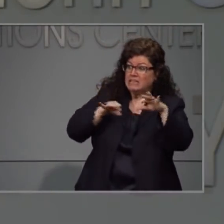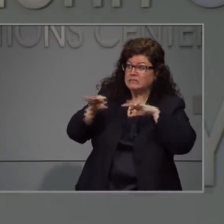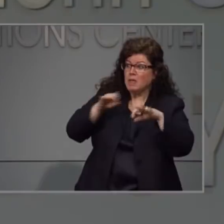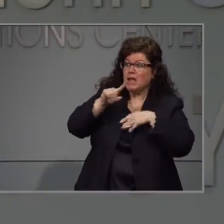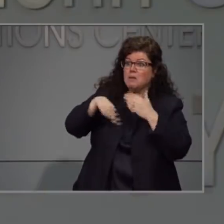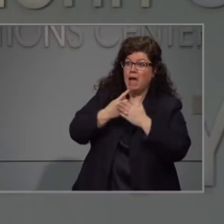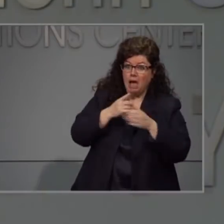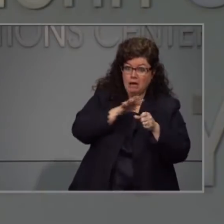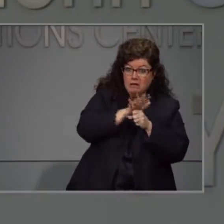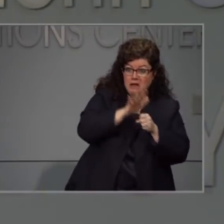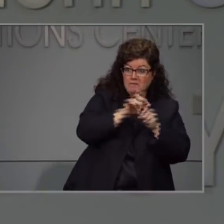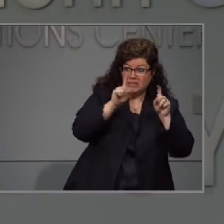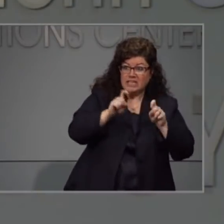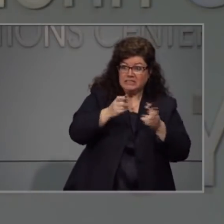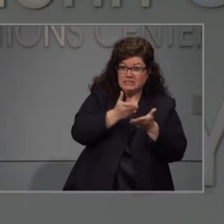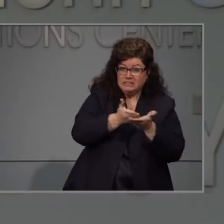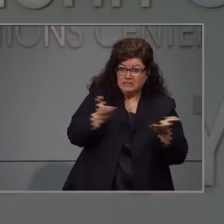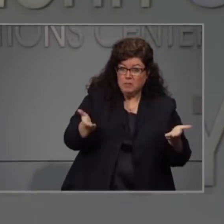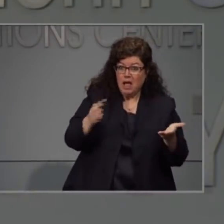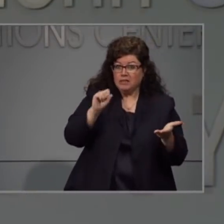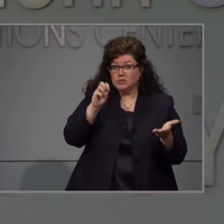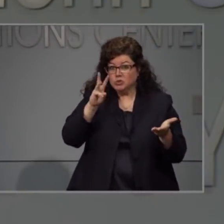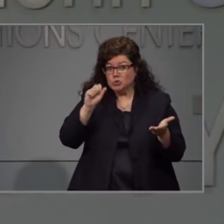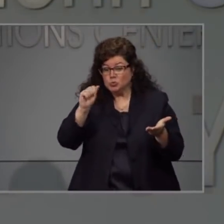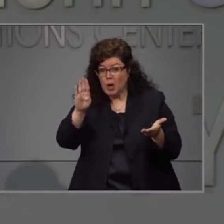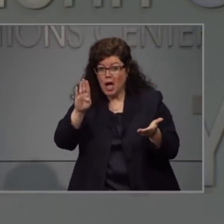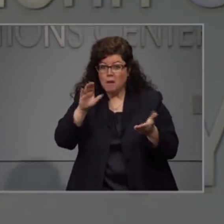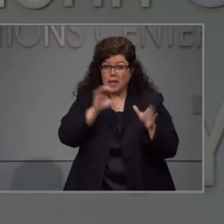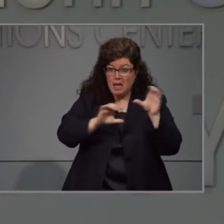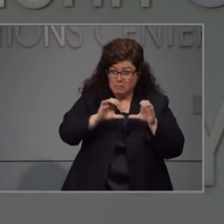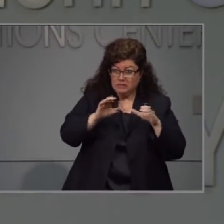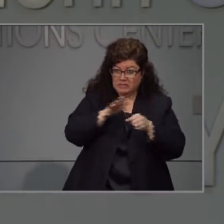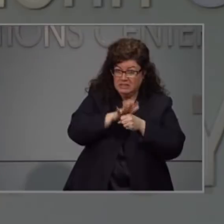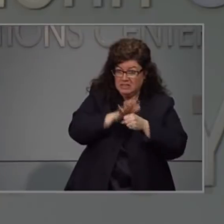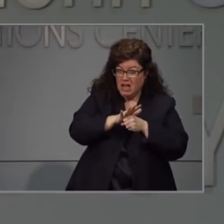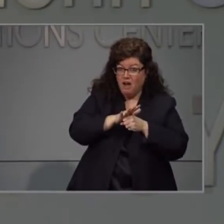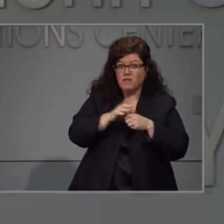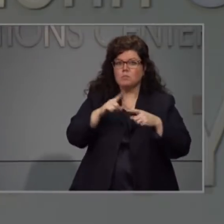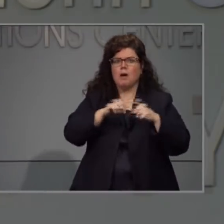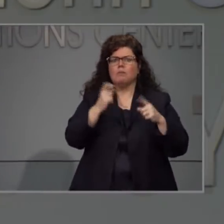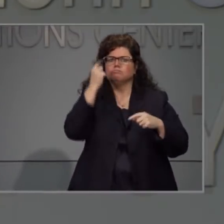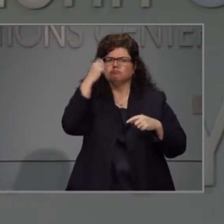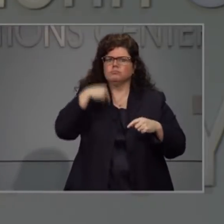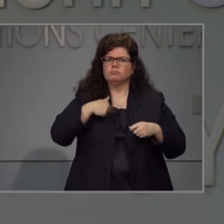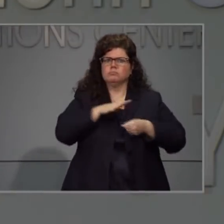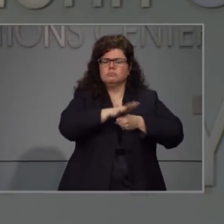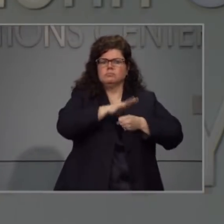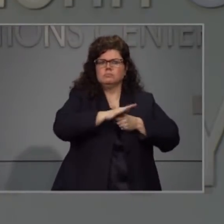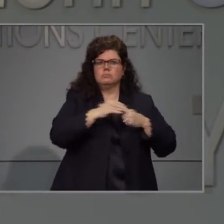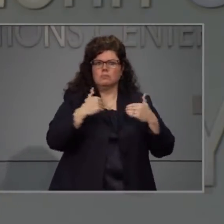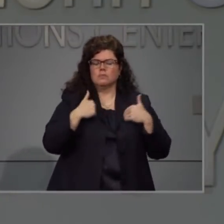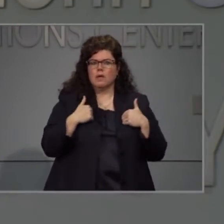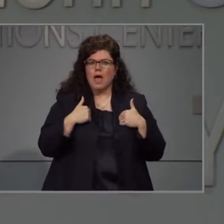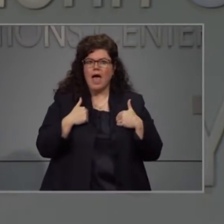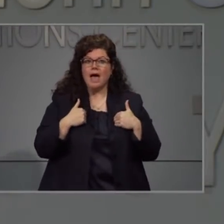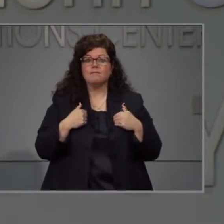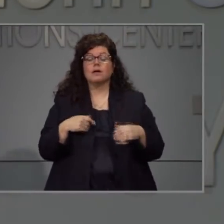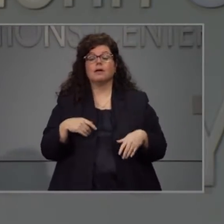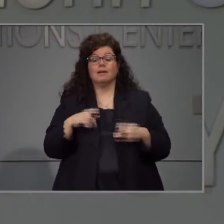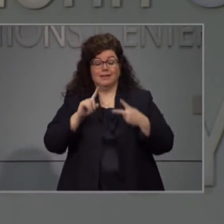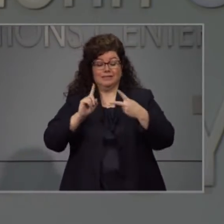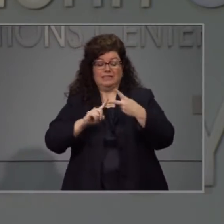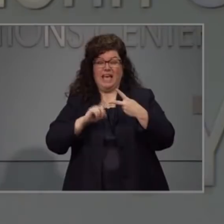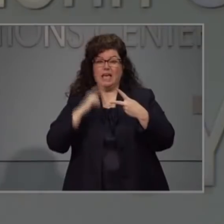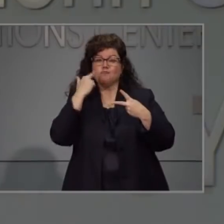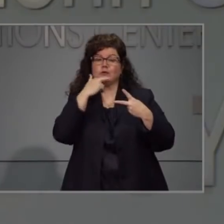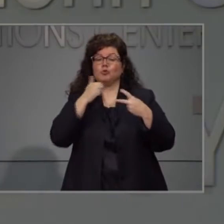we are on our supply chain, but that is continuing to improve. Hadn't decided which restaurant that we'll